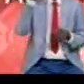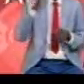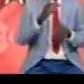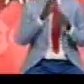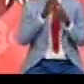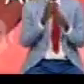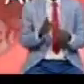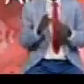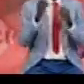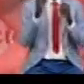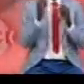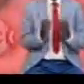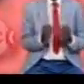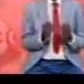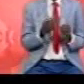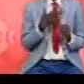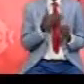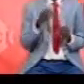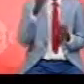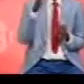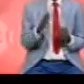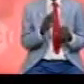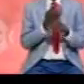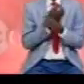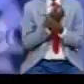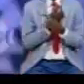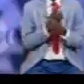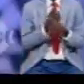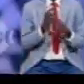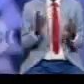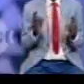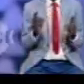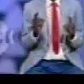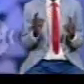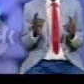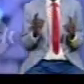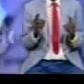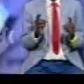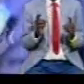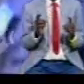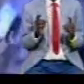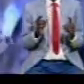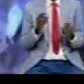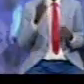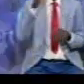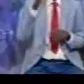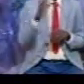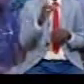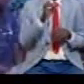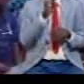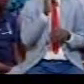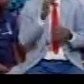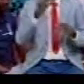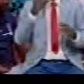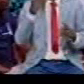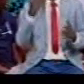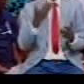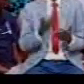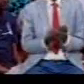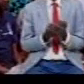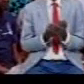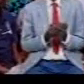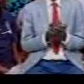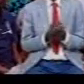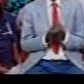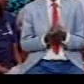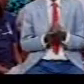whatever it is, wherever you are, let us broadcast it. Let us tell other people that God are dying that something is happening. Greatly to be praised for